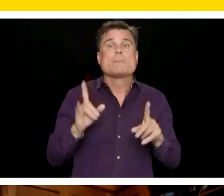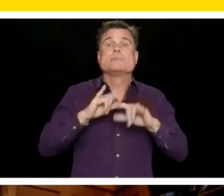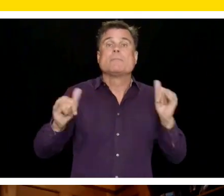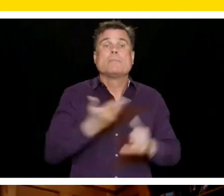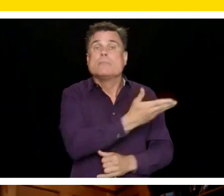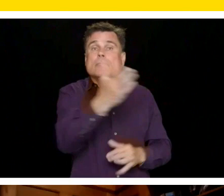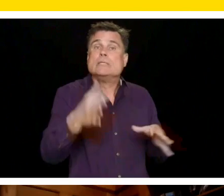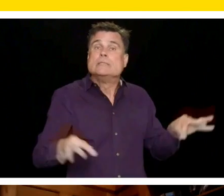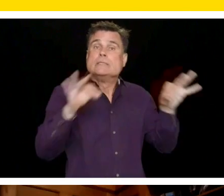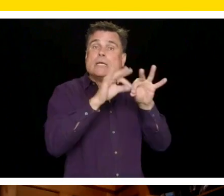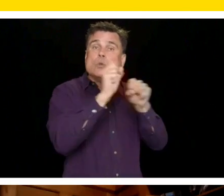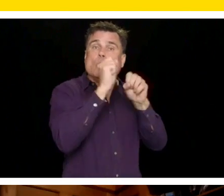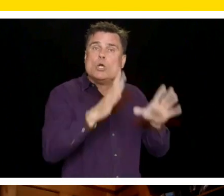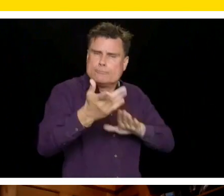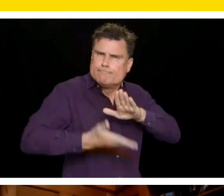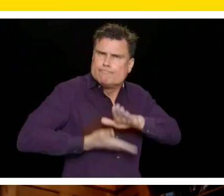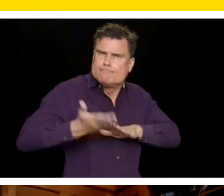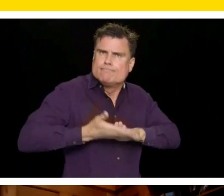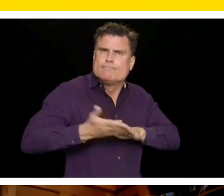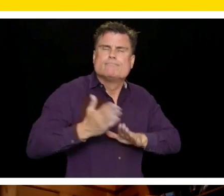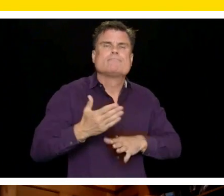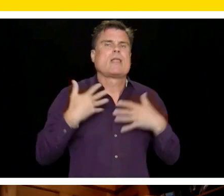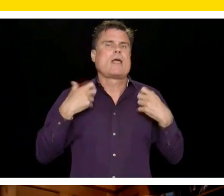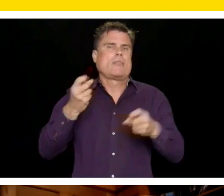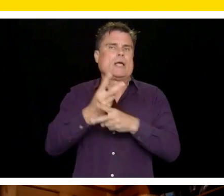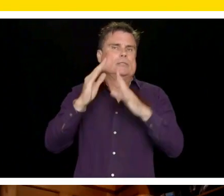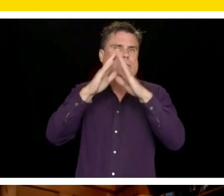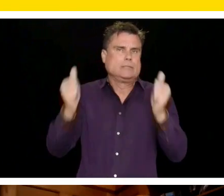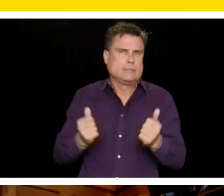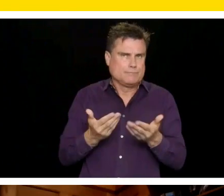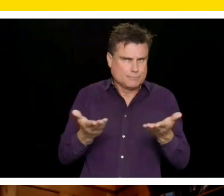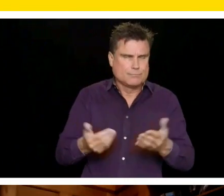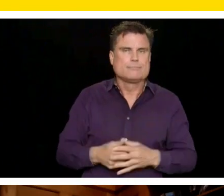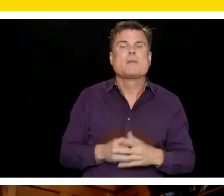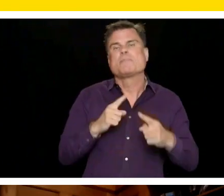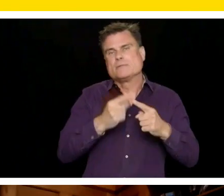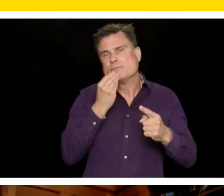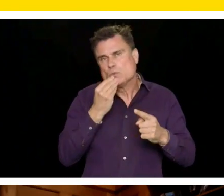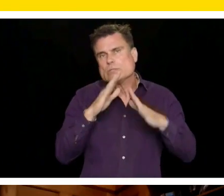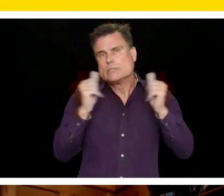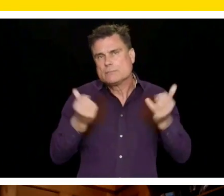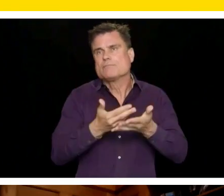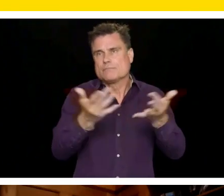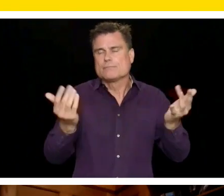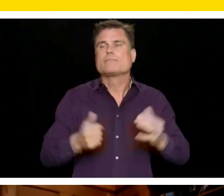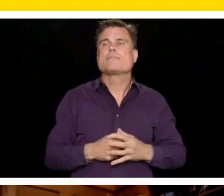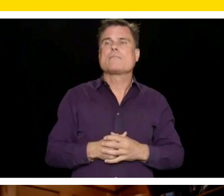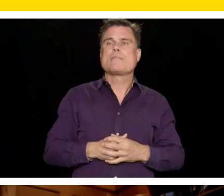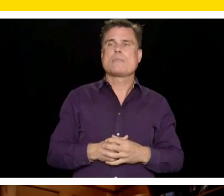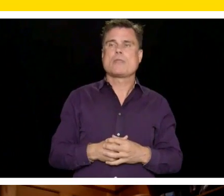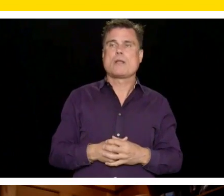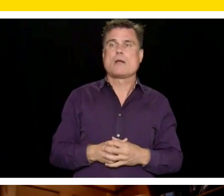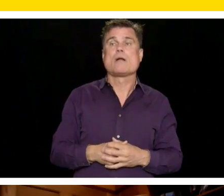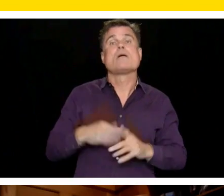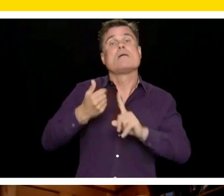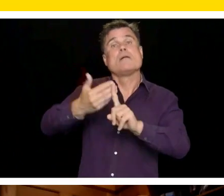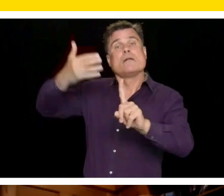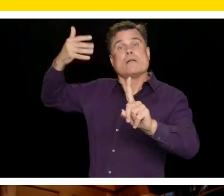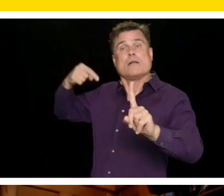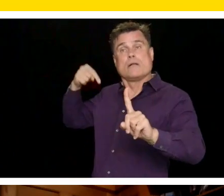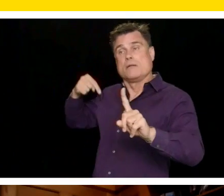been mostly at home in Nelson and now in Victoria. Wherever I go, there's hearts everywhere on the bike paths